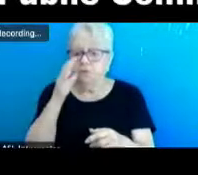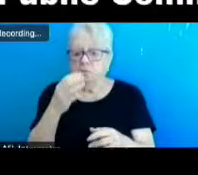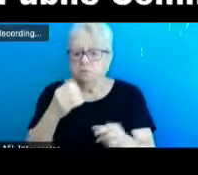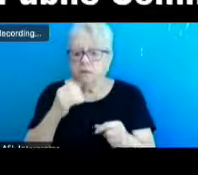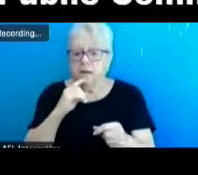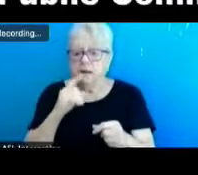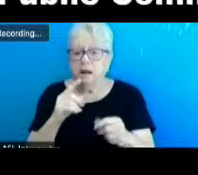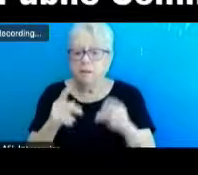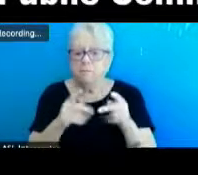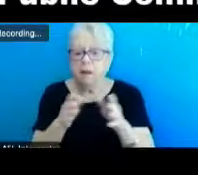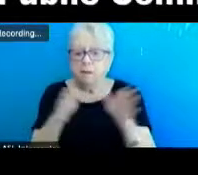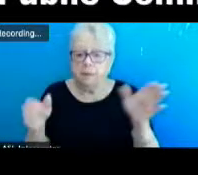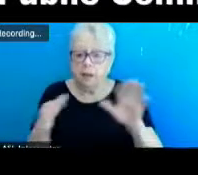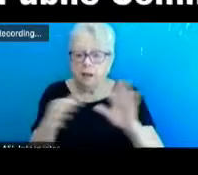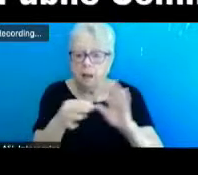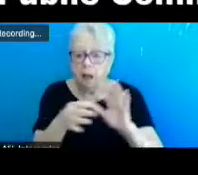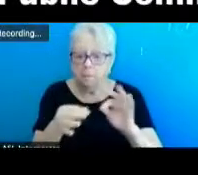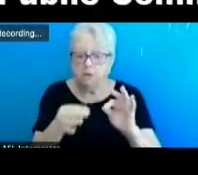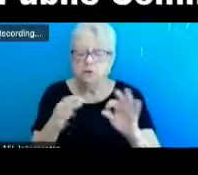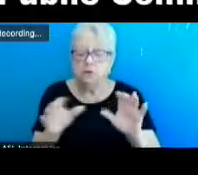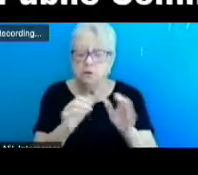To give comment, please call